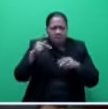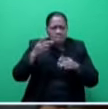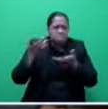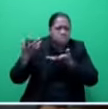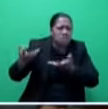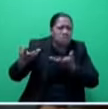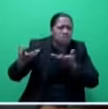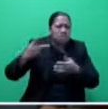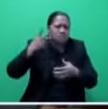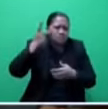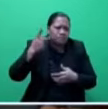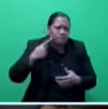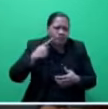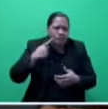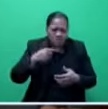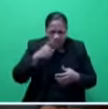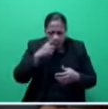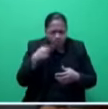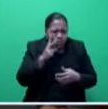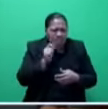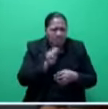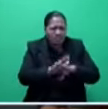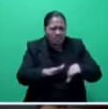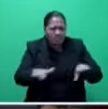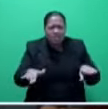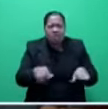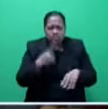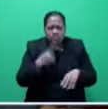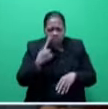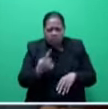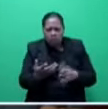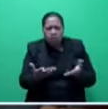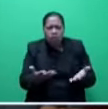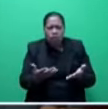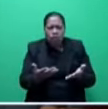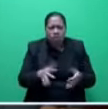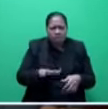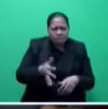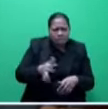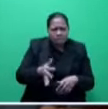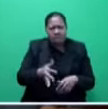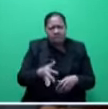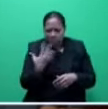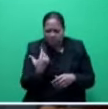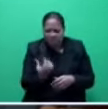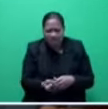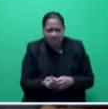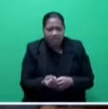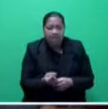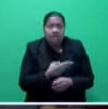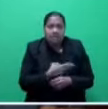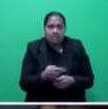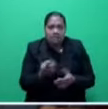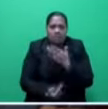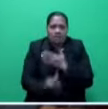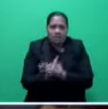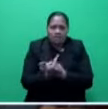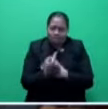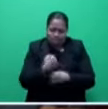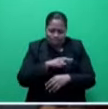guardians and the uncertainty surrounding families and their livelihoods. Mr. Speaker, sir, we then made the final decision to